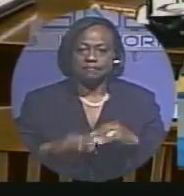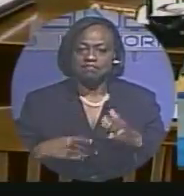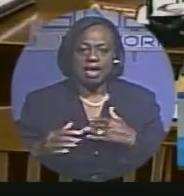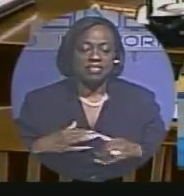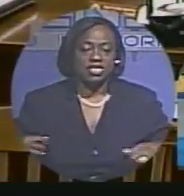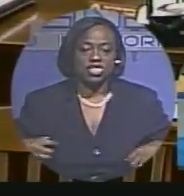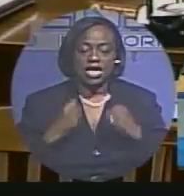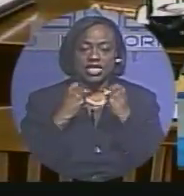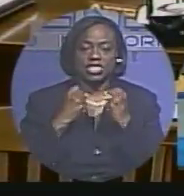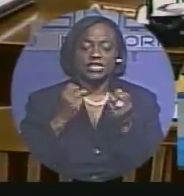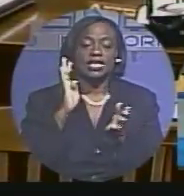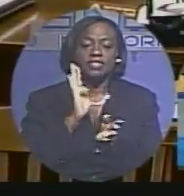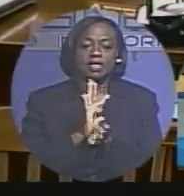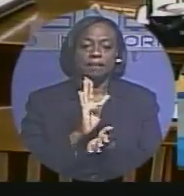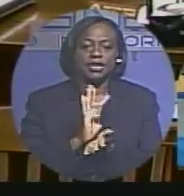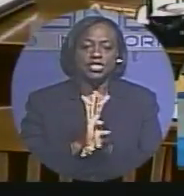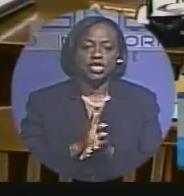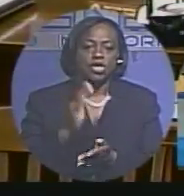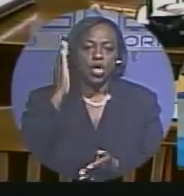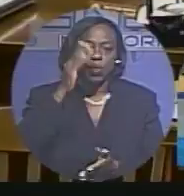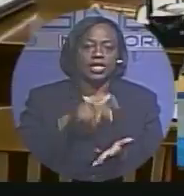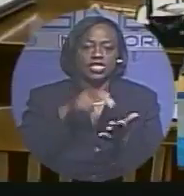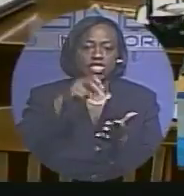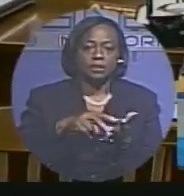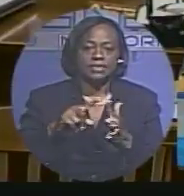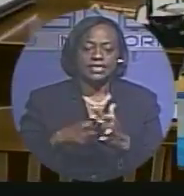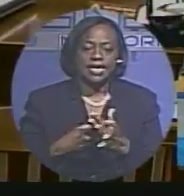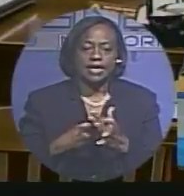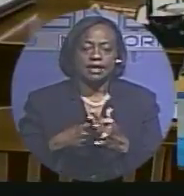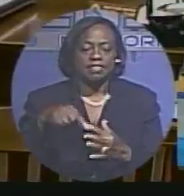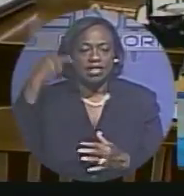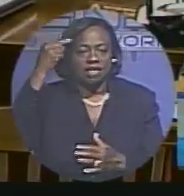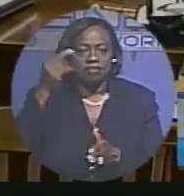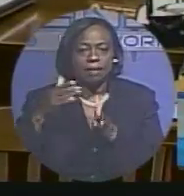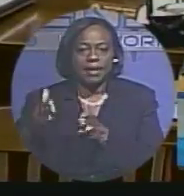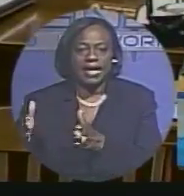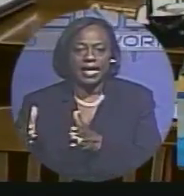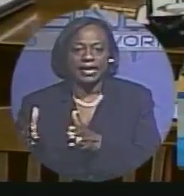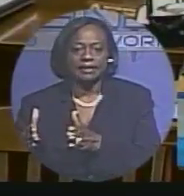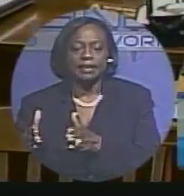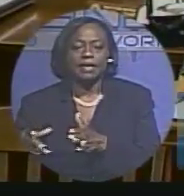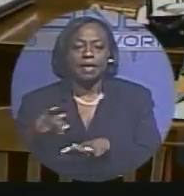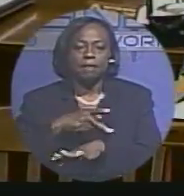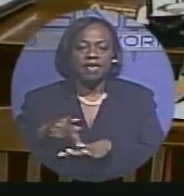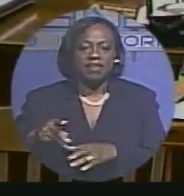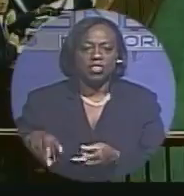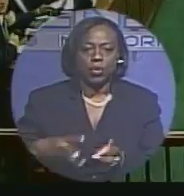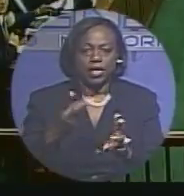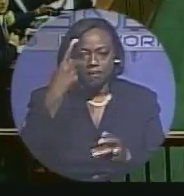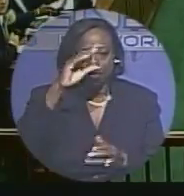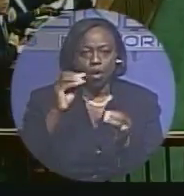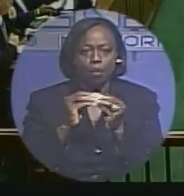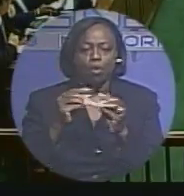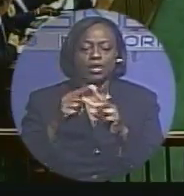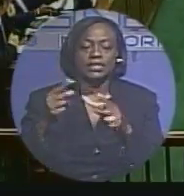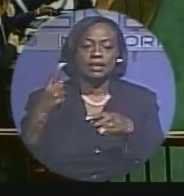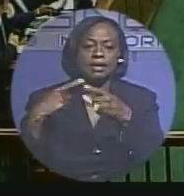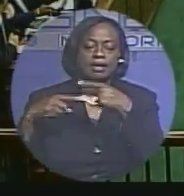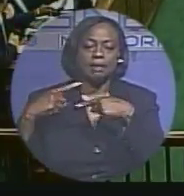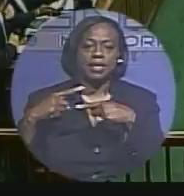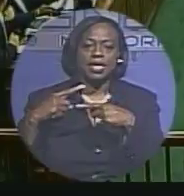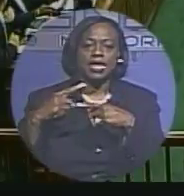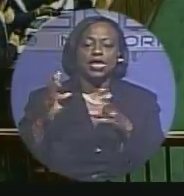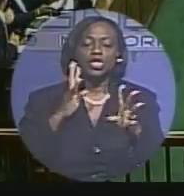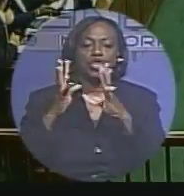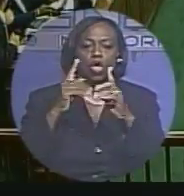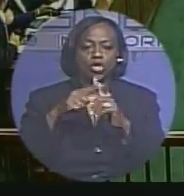for this fiscal term will jumpstart the government's plan, paving the way for more to come. He updated parliamentarians on the mortgage